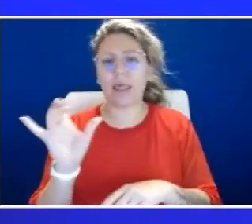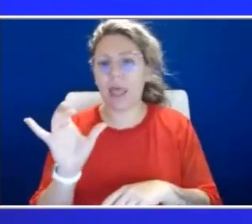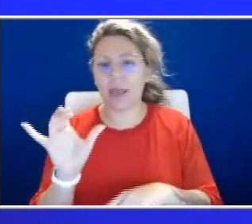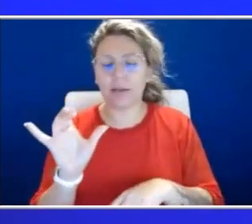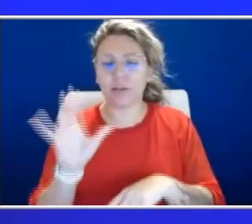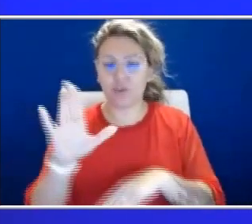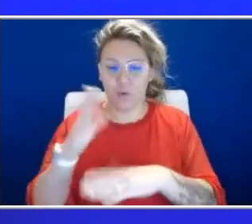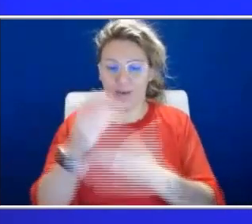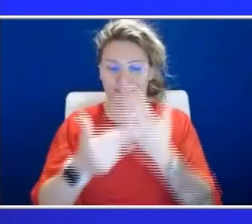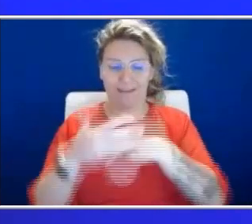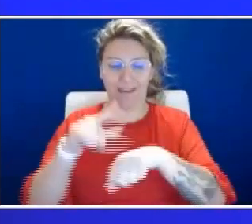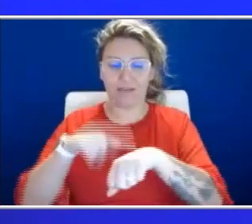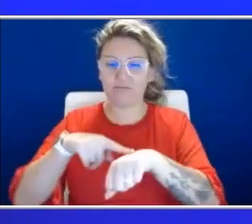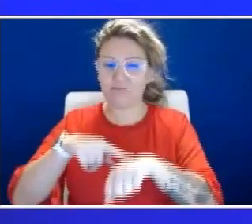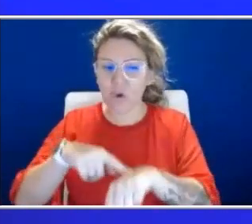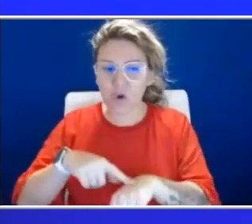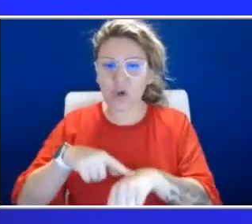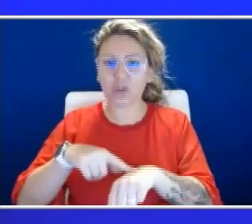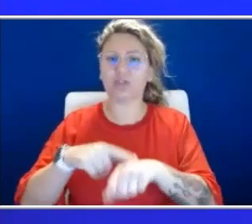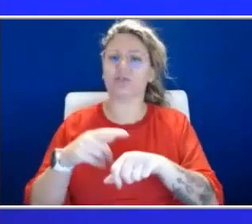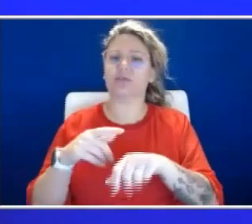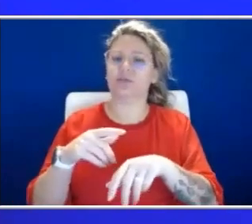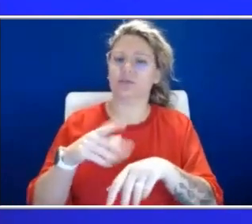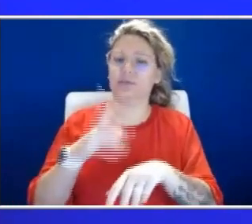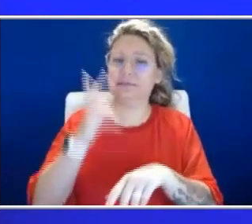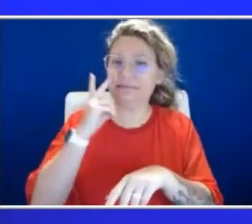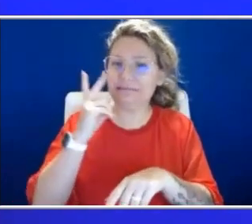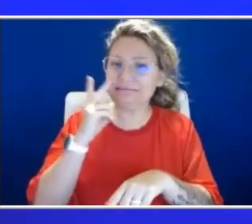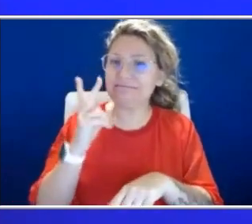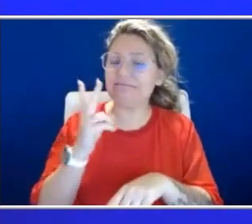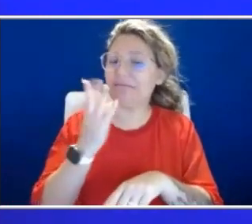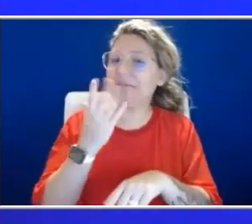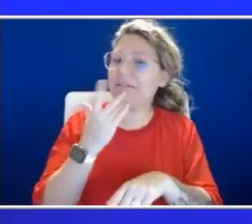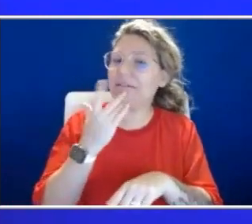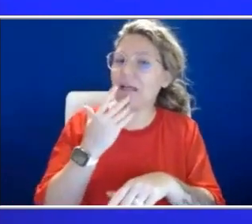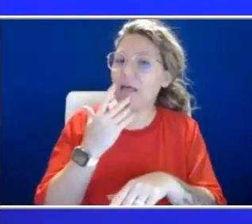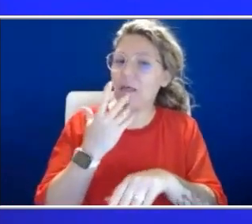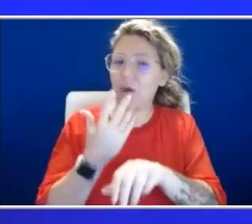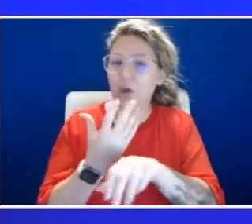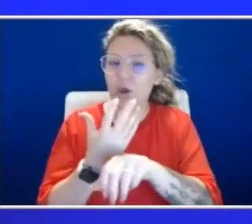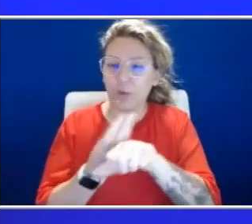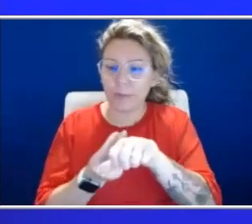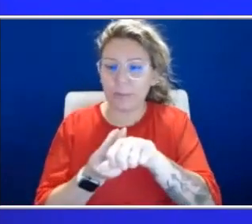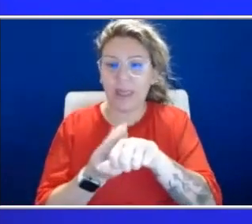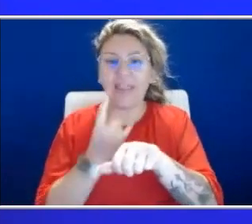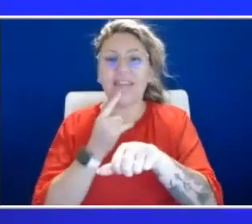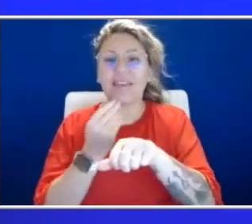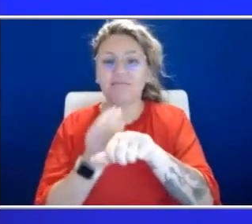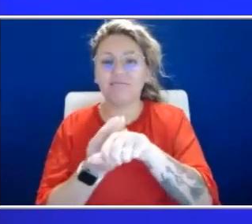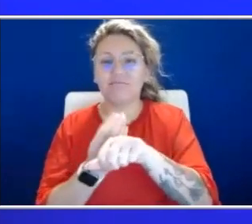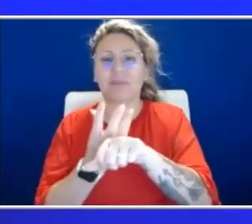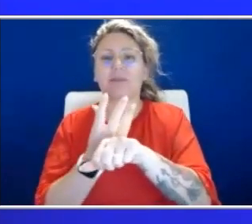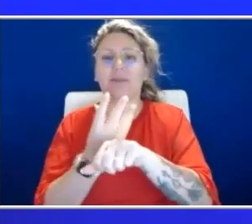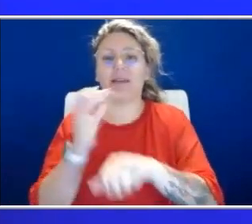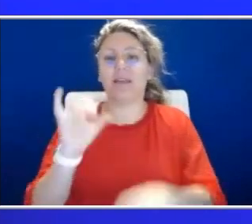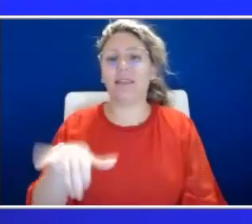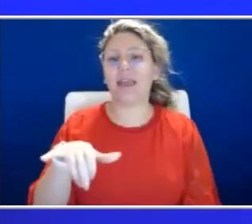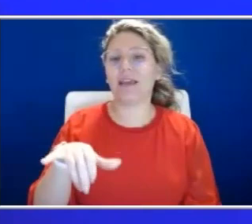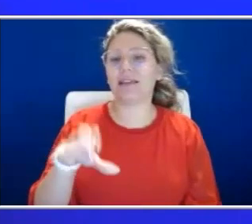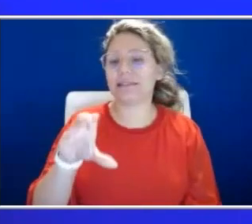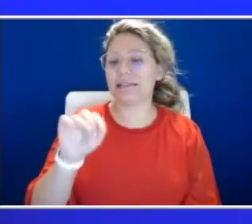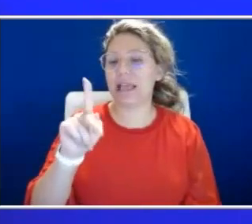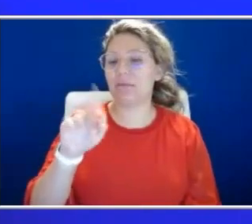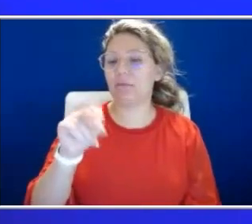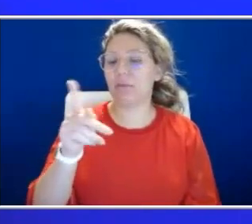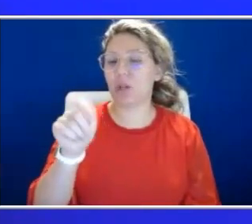or your finger and you see the color go away and then it fills back up with color or red. That's called capillary refill. And then